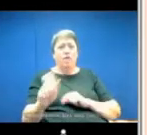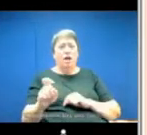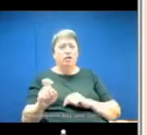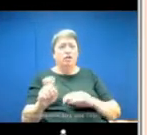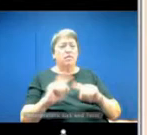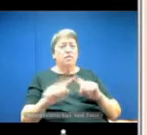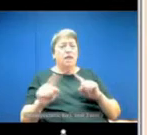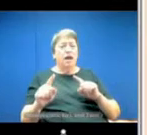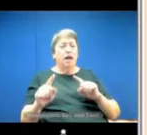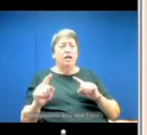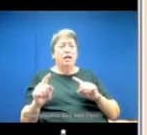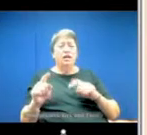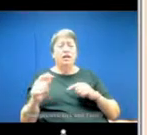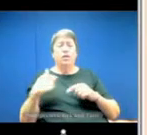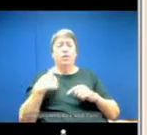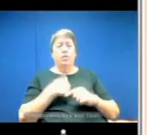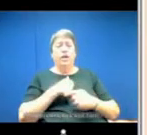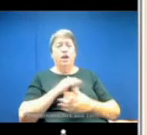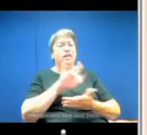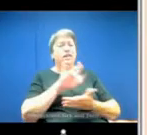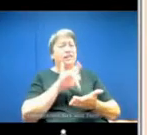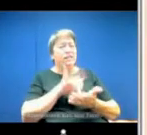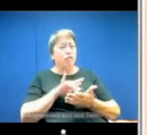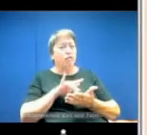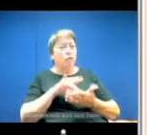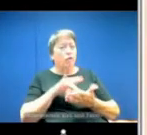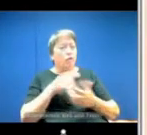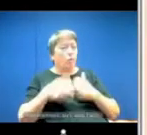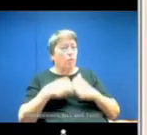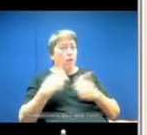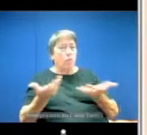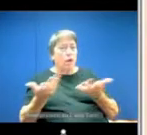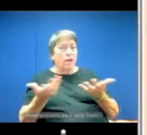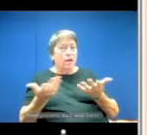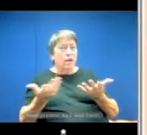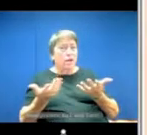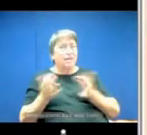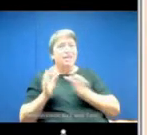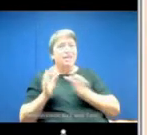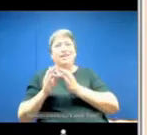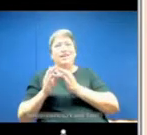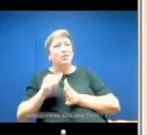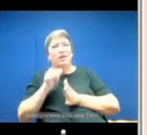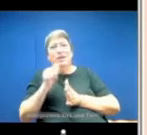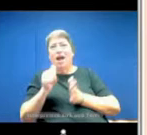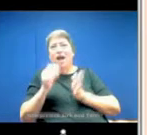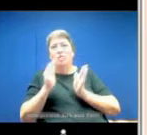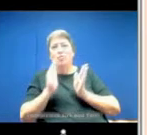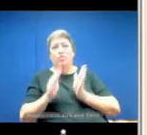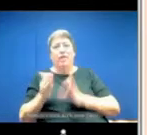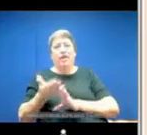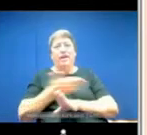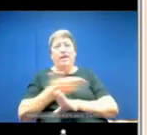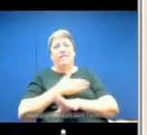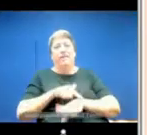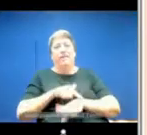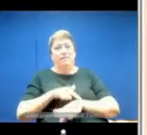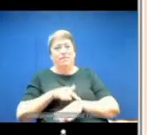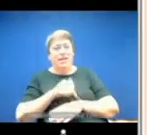central dilemma here is that the interpreter hasn't prepared in advance by talking to the attorneys